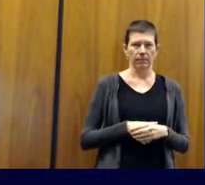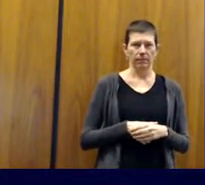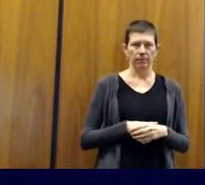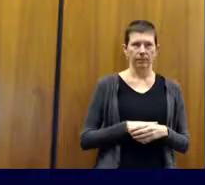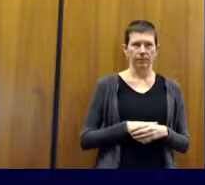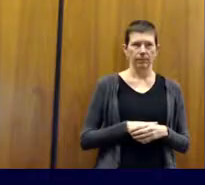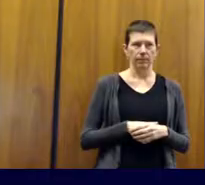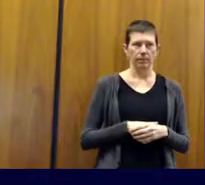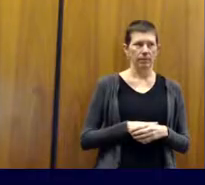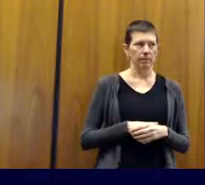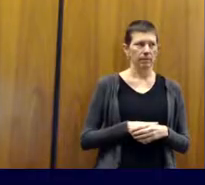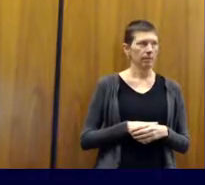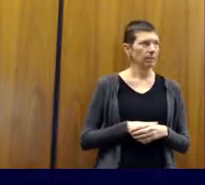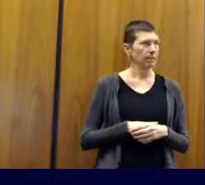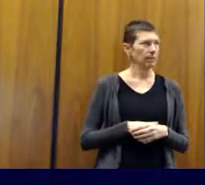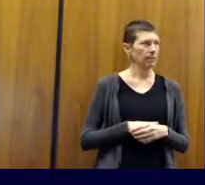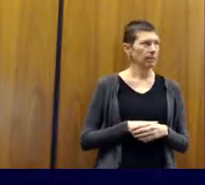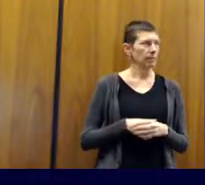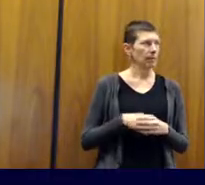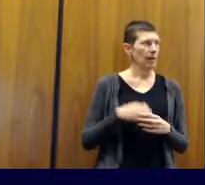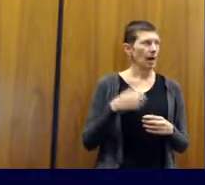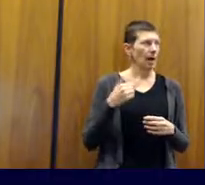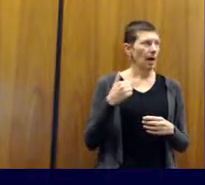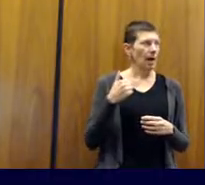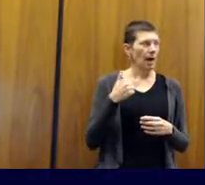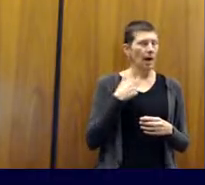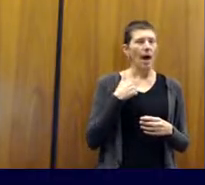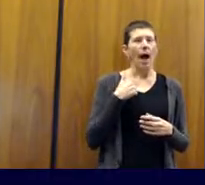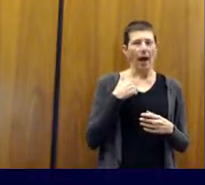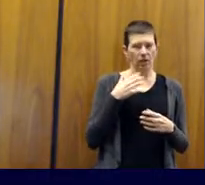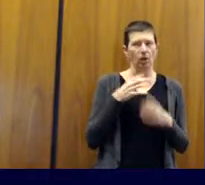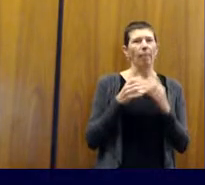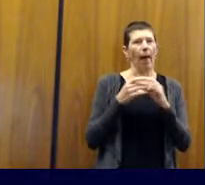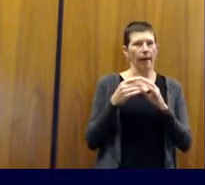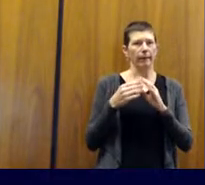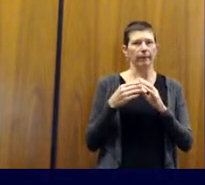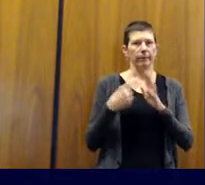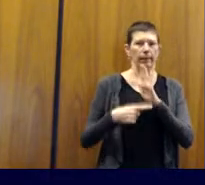I'm going to say this. I took a lot of flack for my stance on the DEI committee